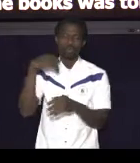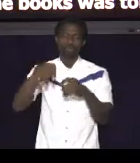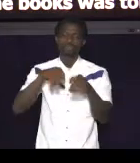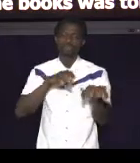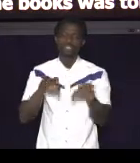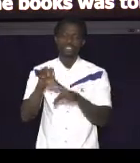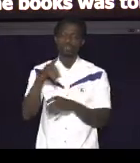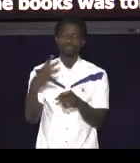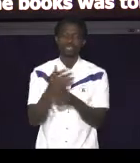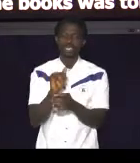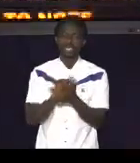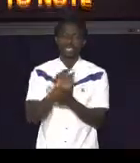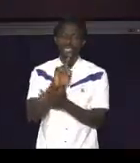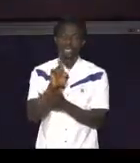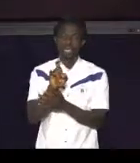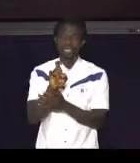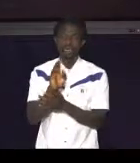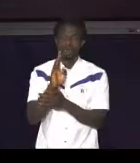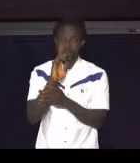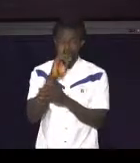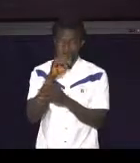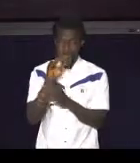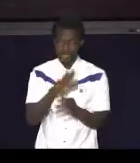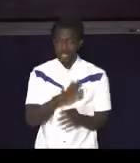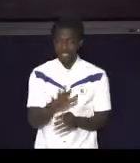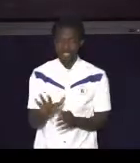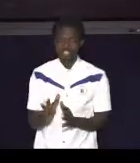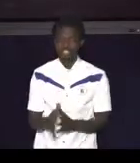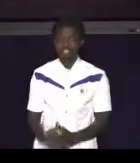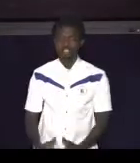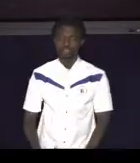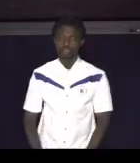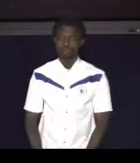get that? Brilliant, children.